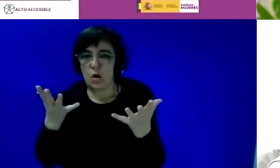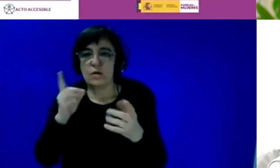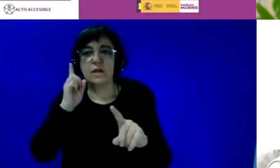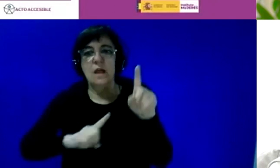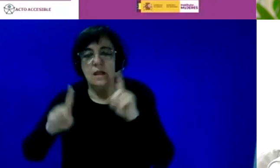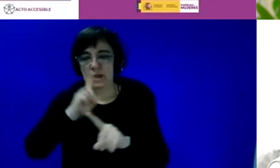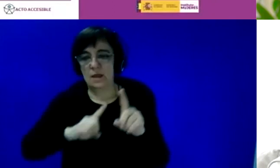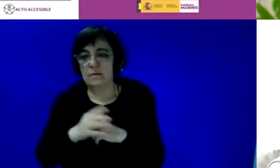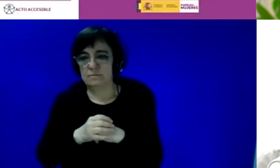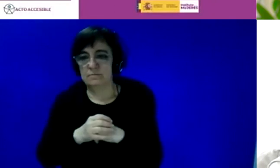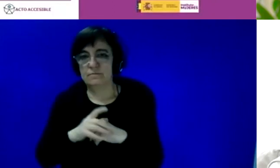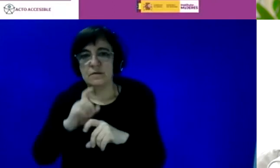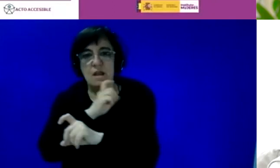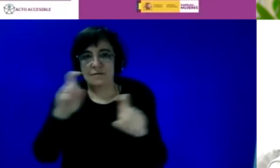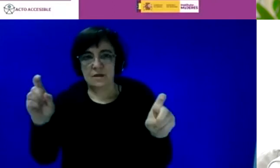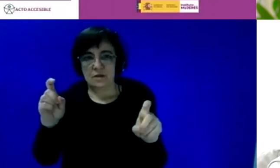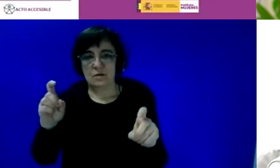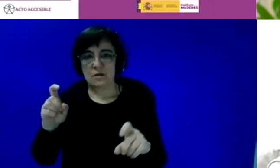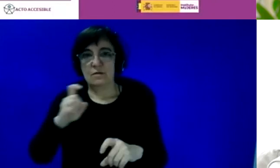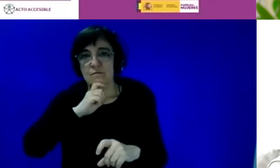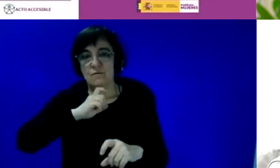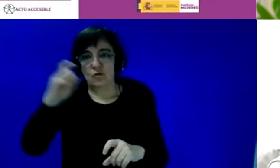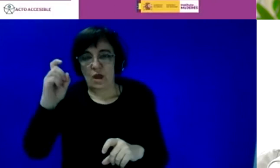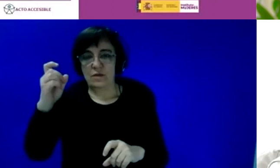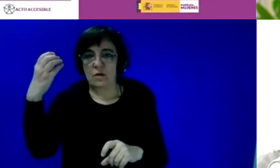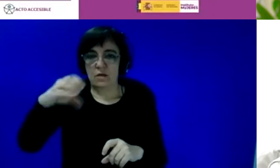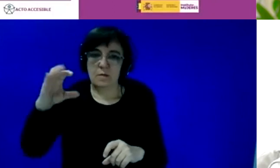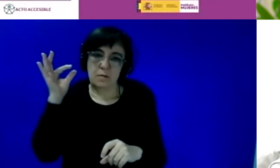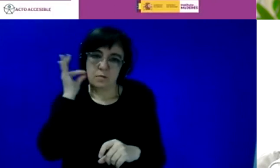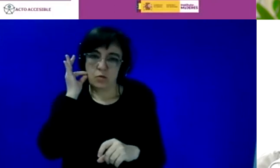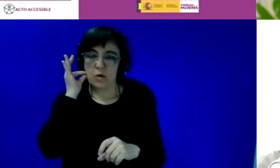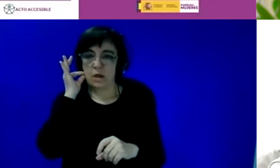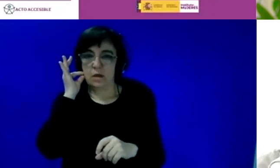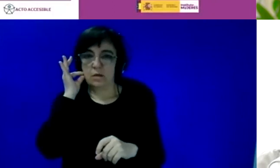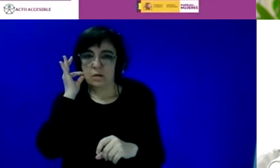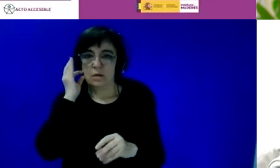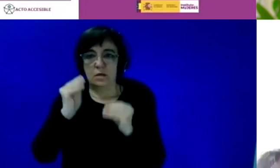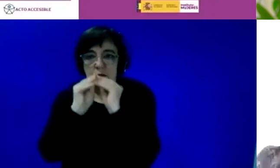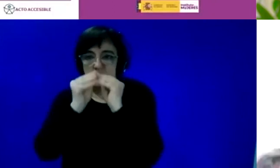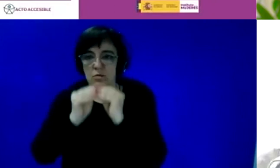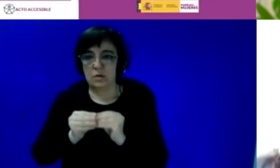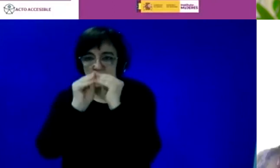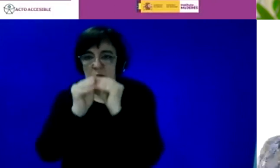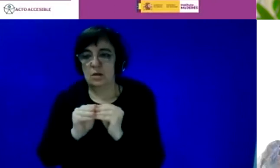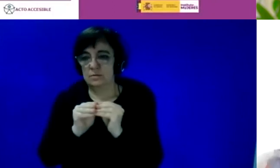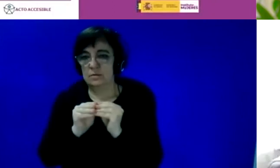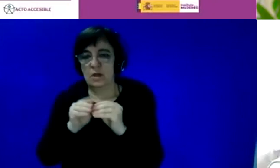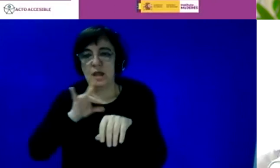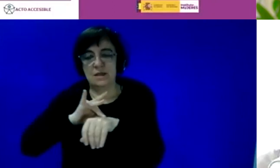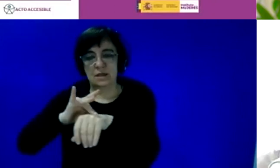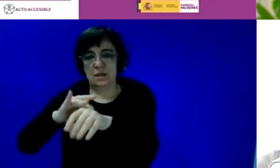Of course, it's an extremely pressing matter. CERMI Women's Foundation